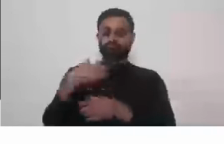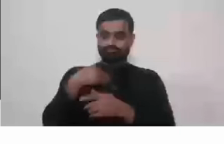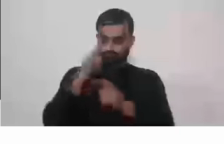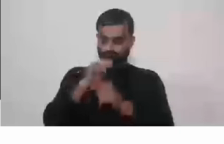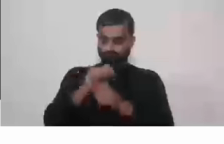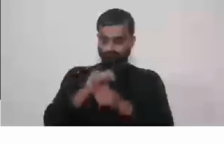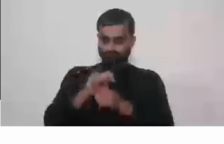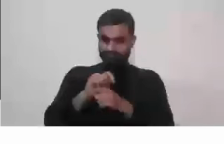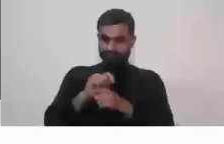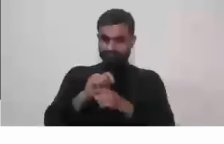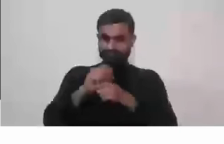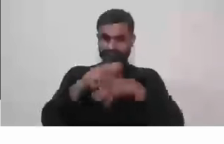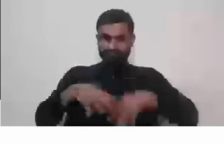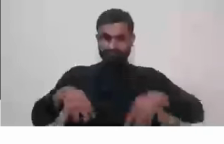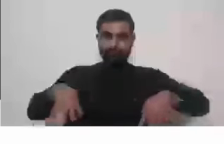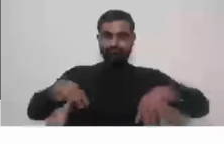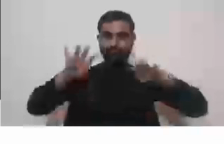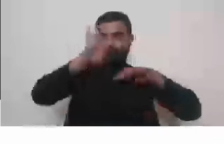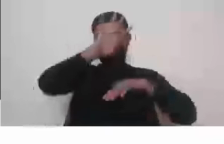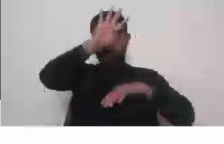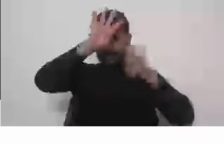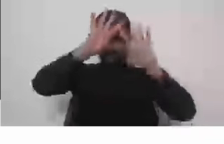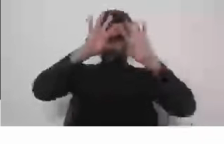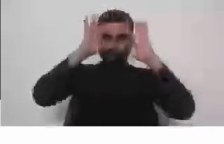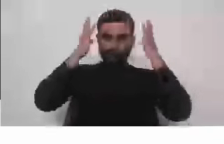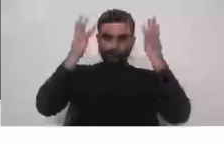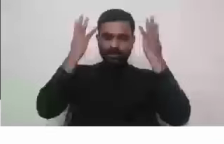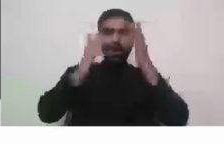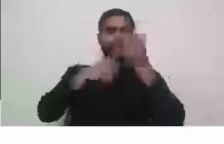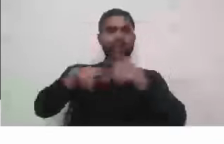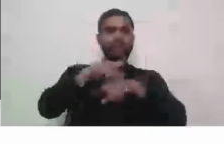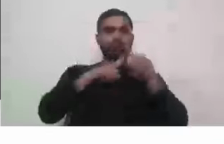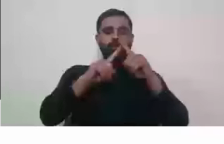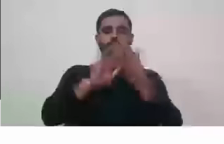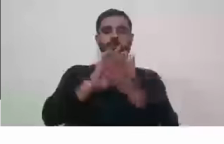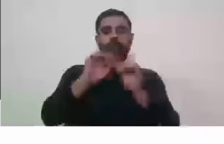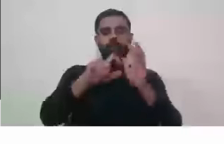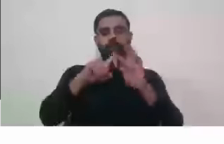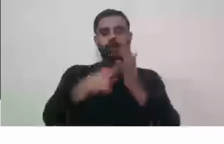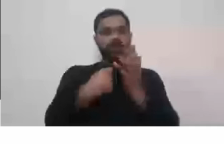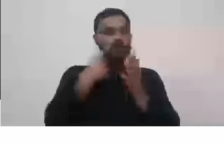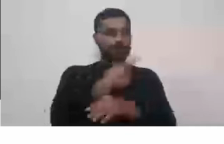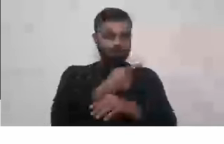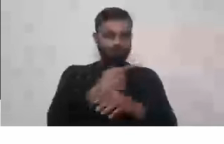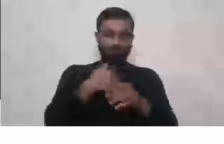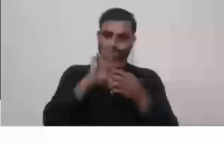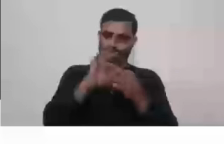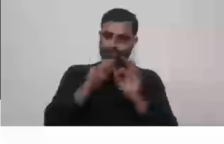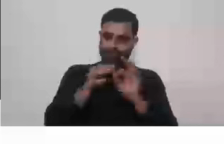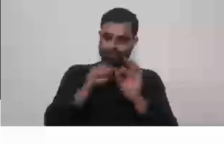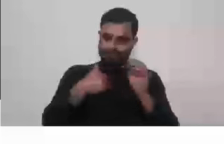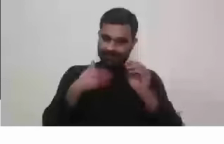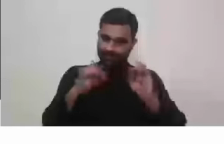tribal language, Thakari, and I have presented it in my fifth INET as well. I started